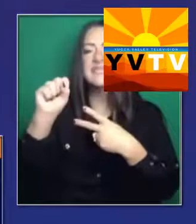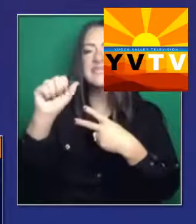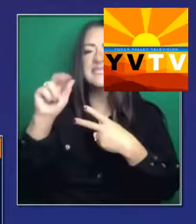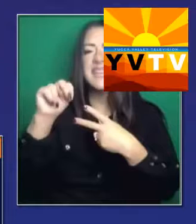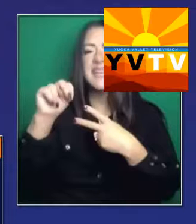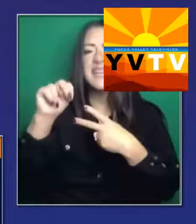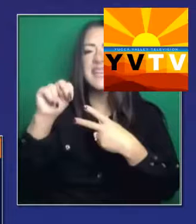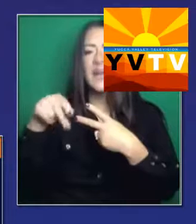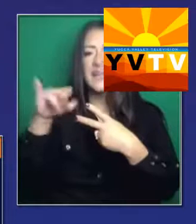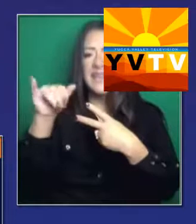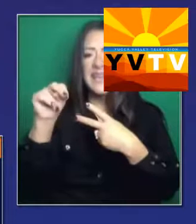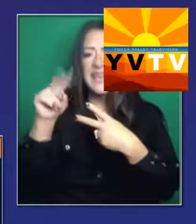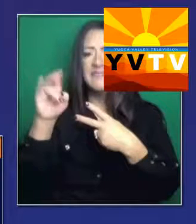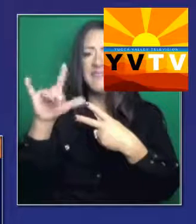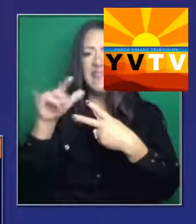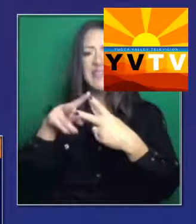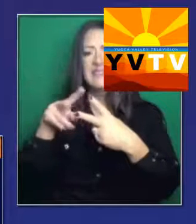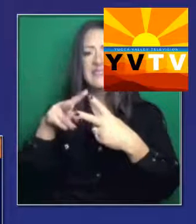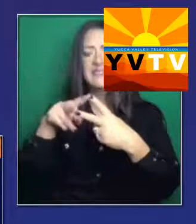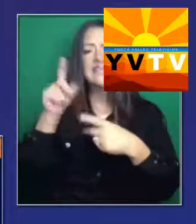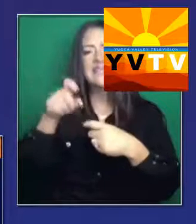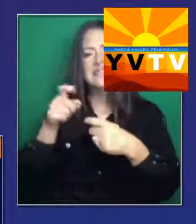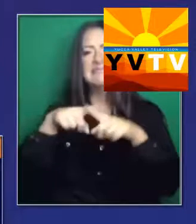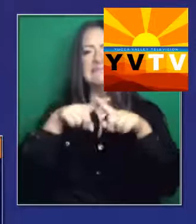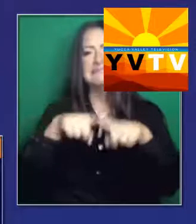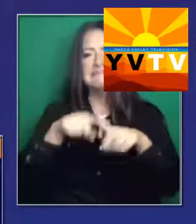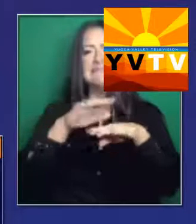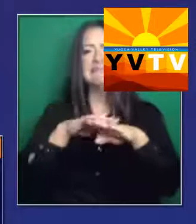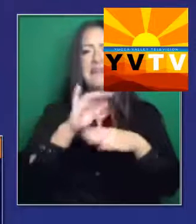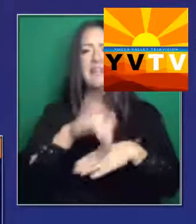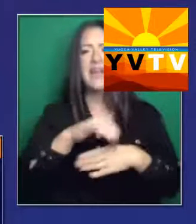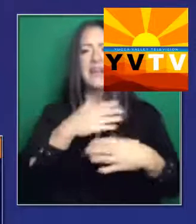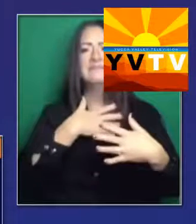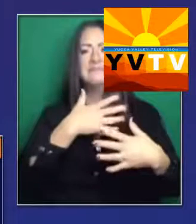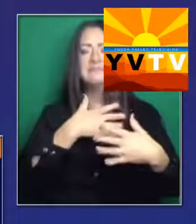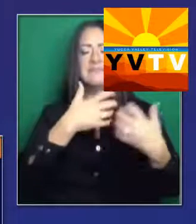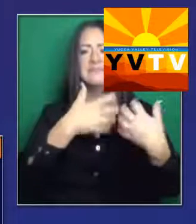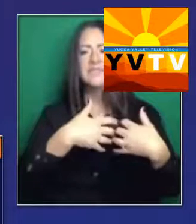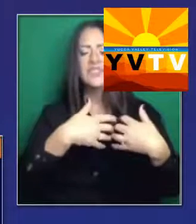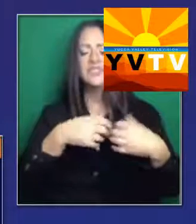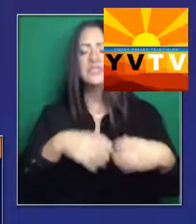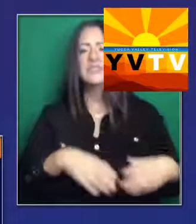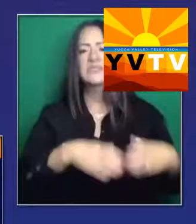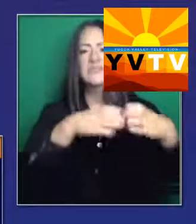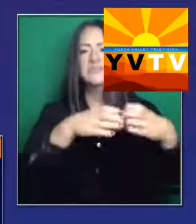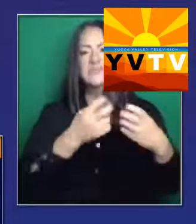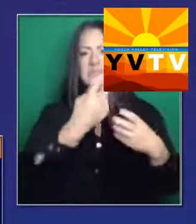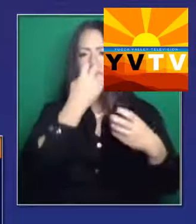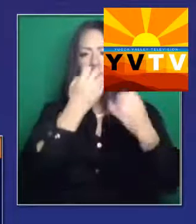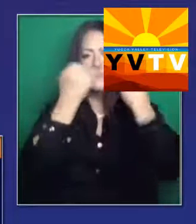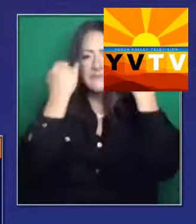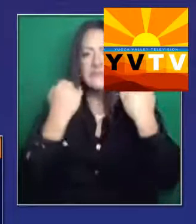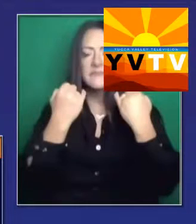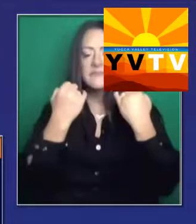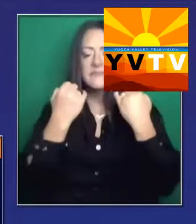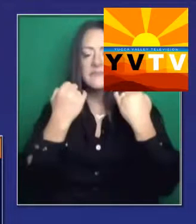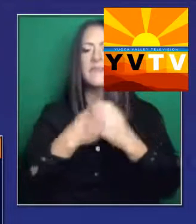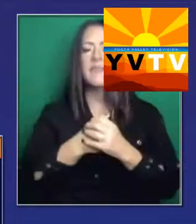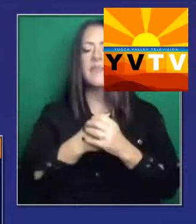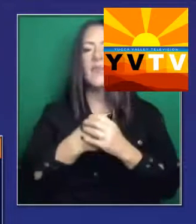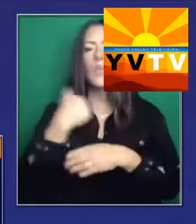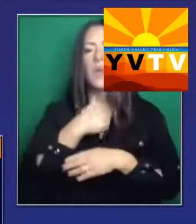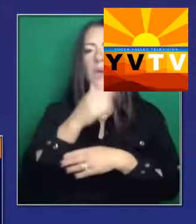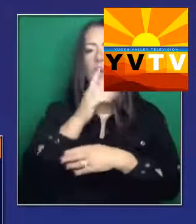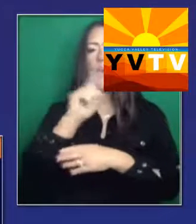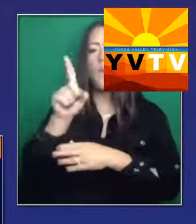need and are under particular stress. We also are looking to order 400 of these